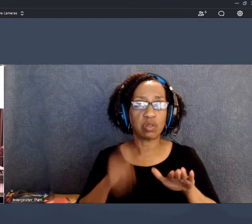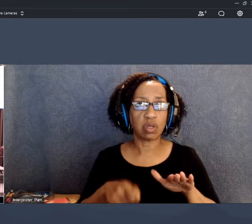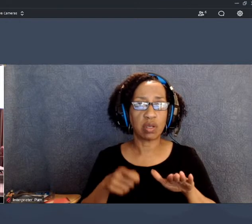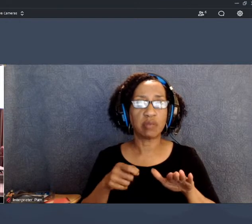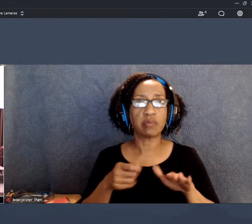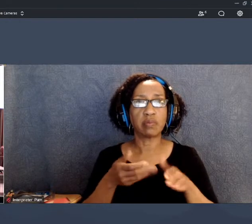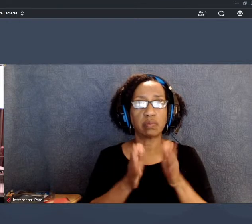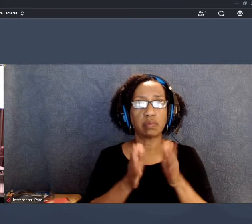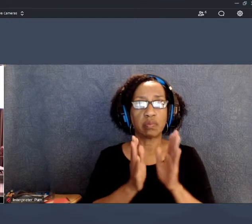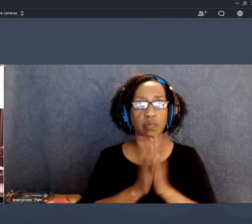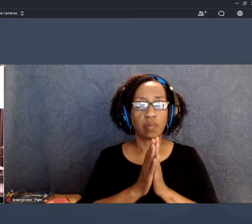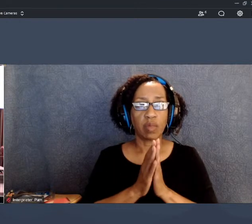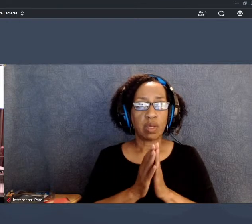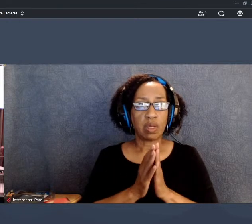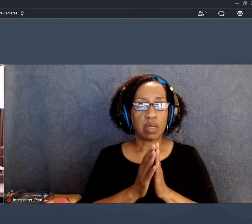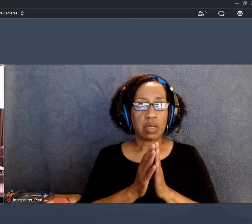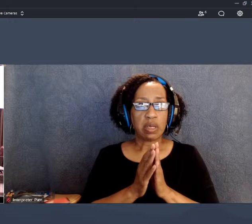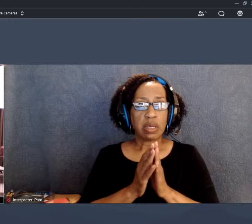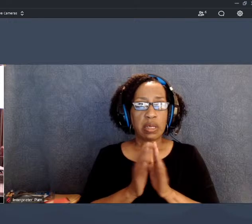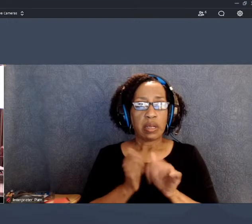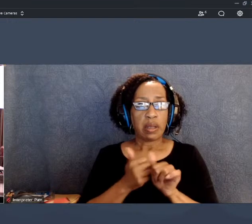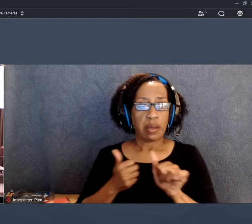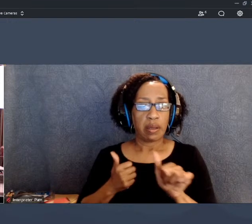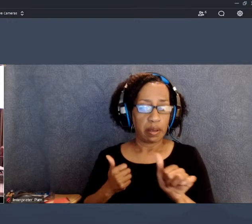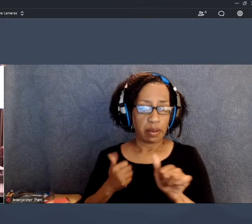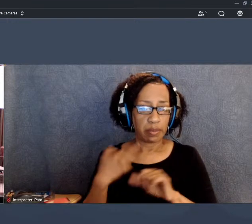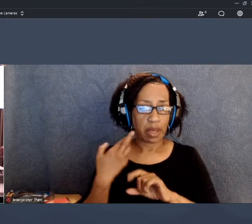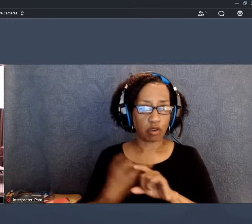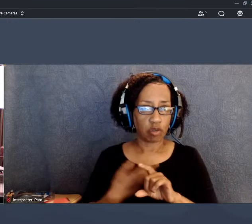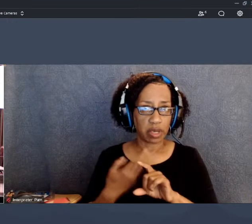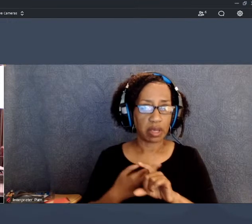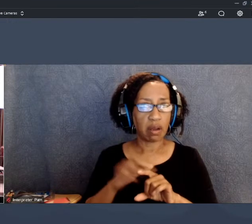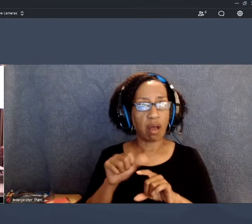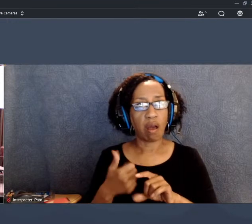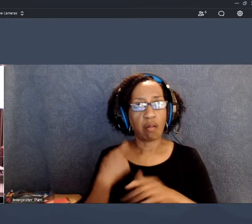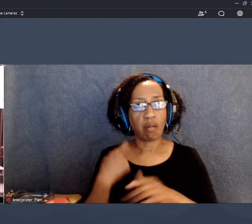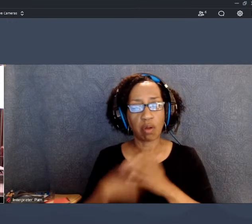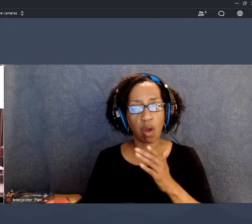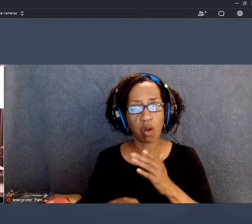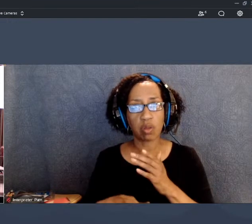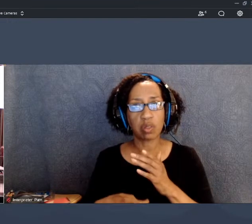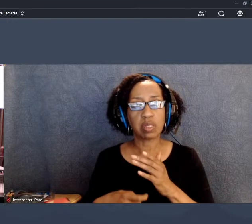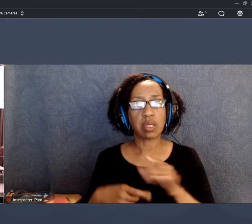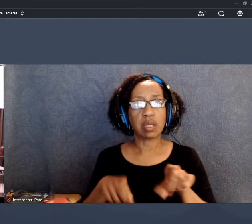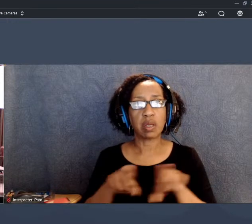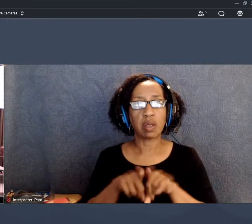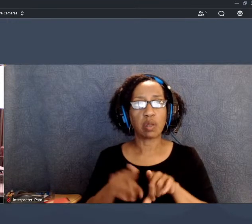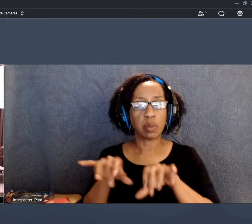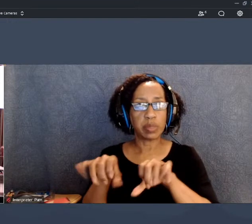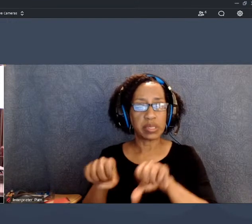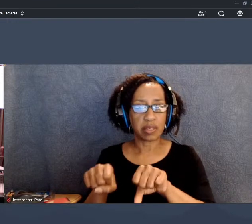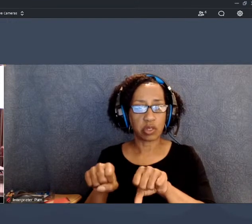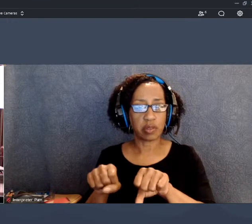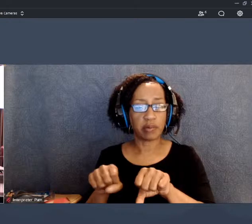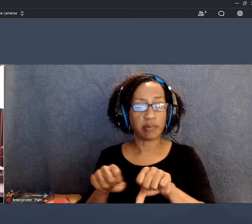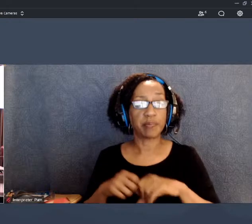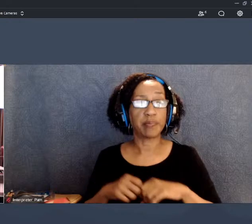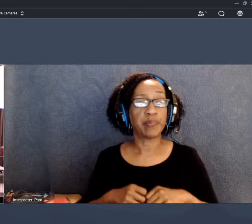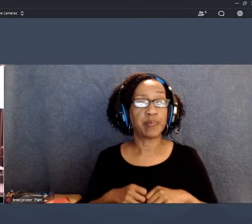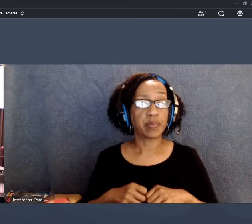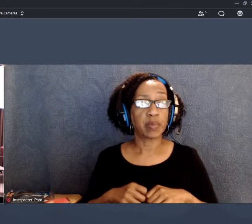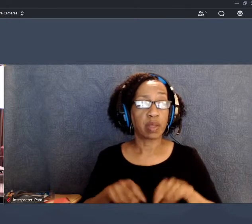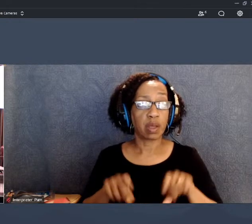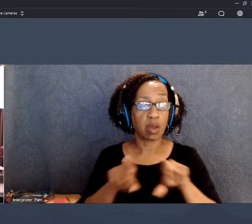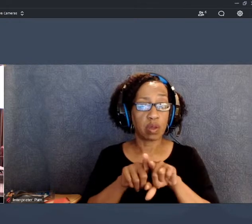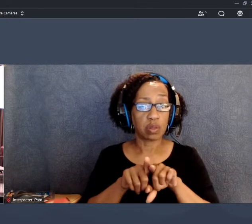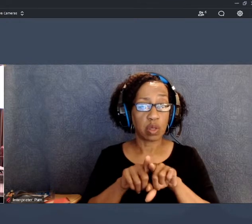request back rent, associated costs, and possession. In addition to that,